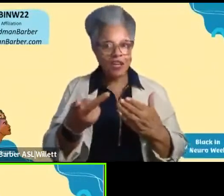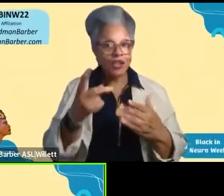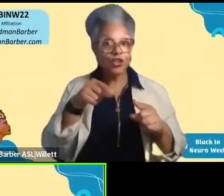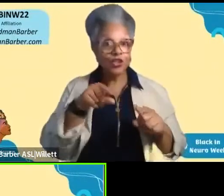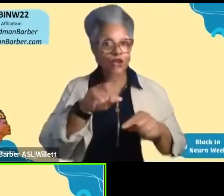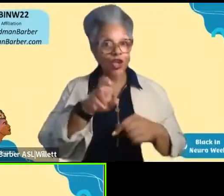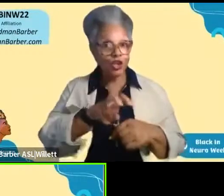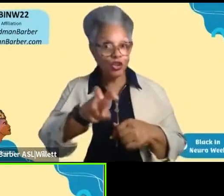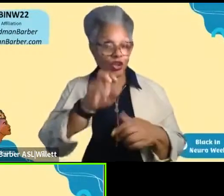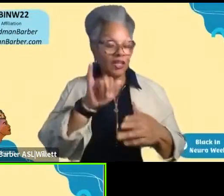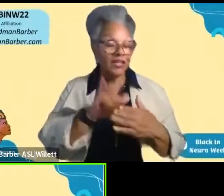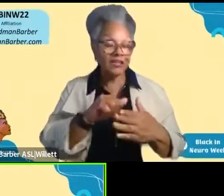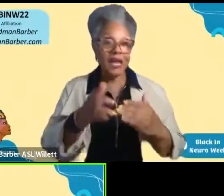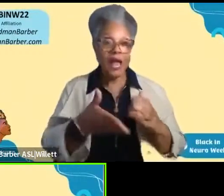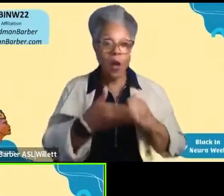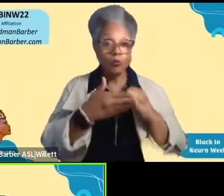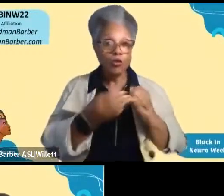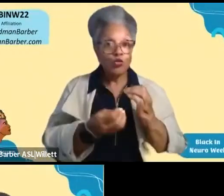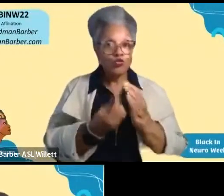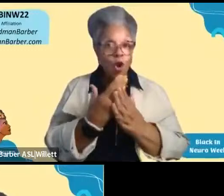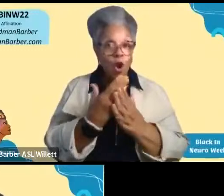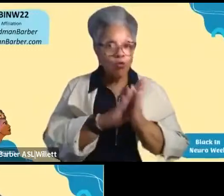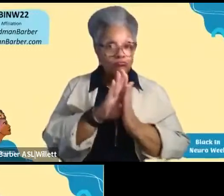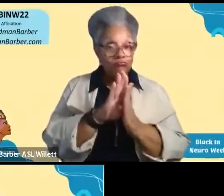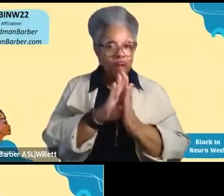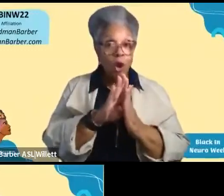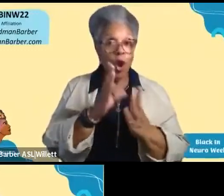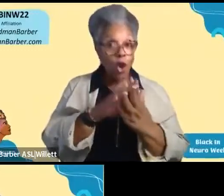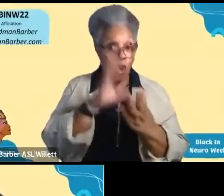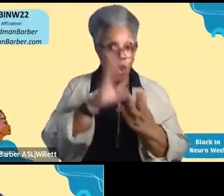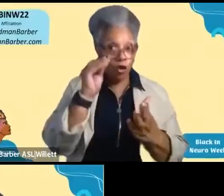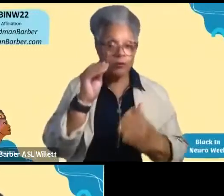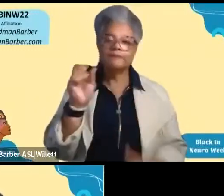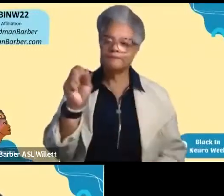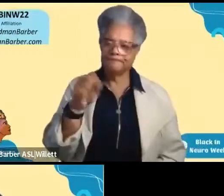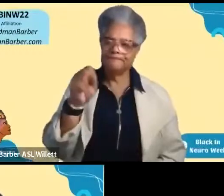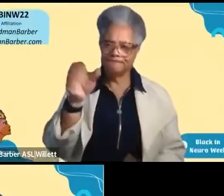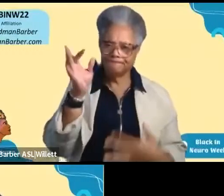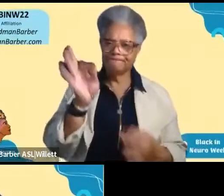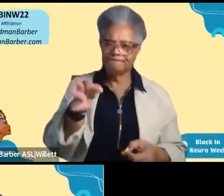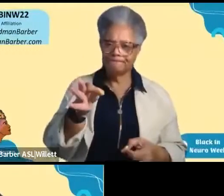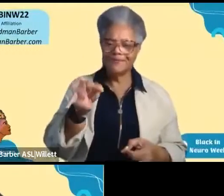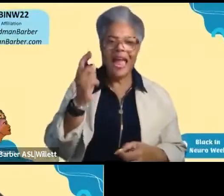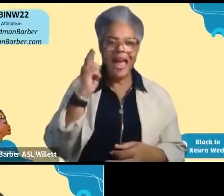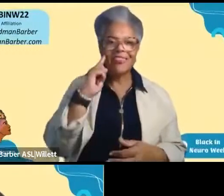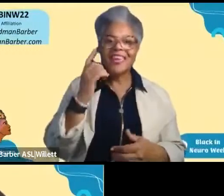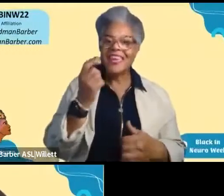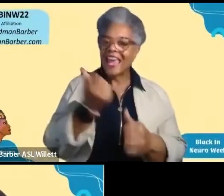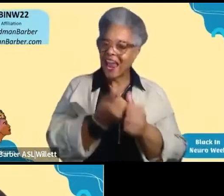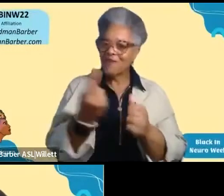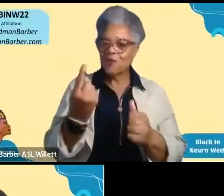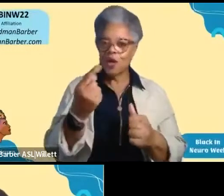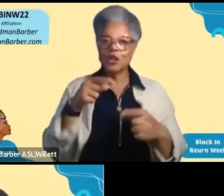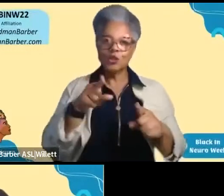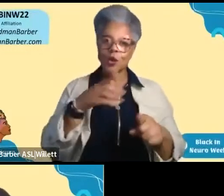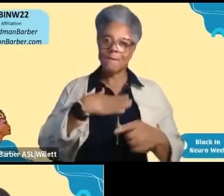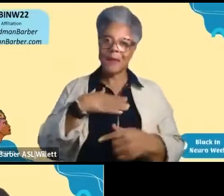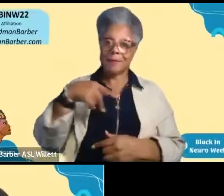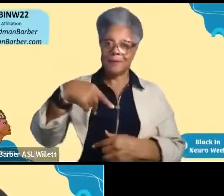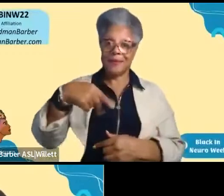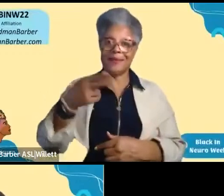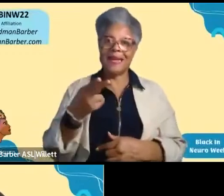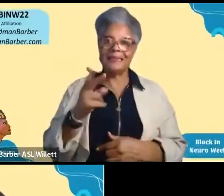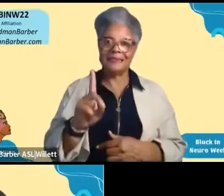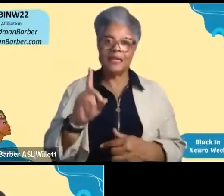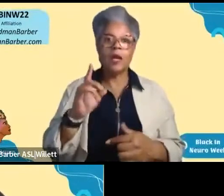that you learned from? Oh, absolutely. So I think like everyone, like during my PhD, one thing I